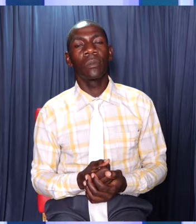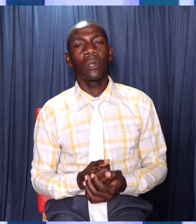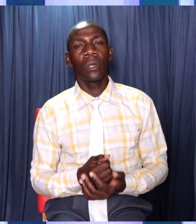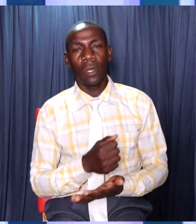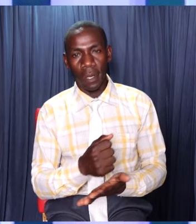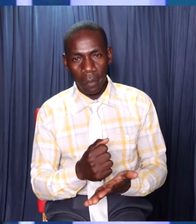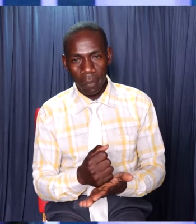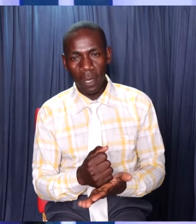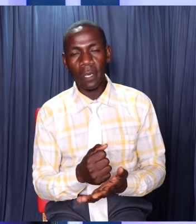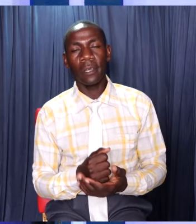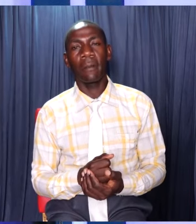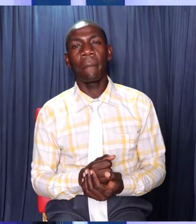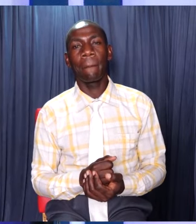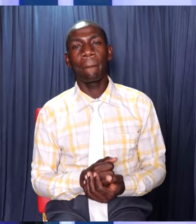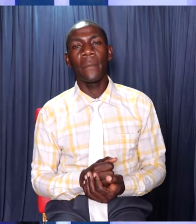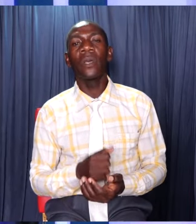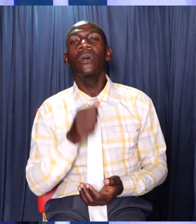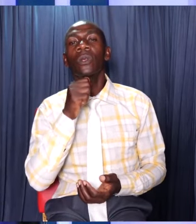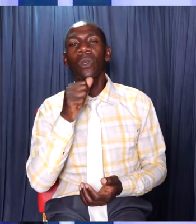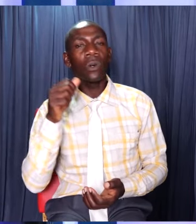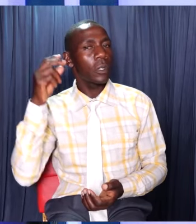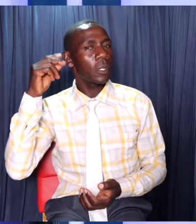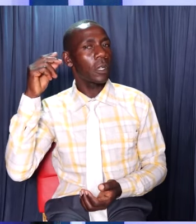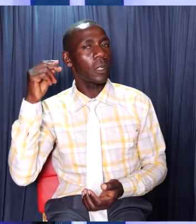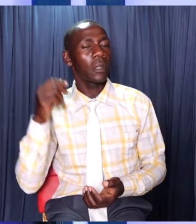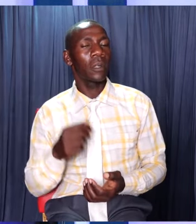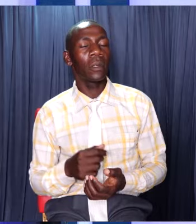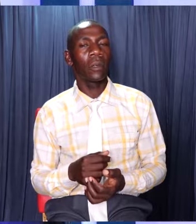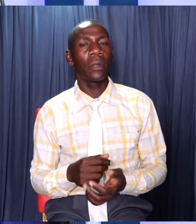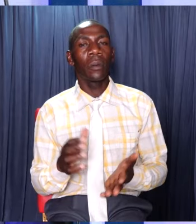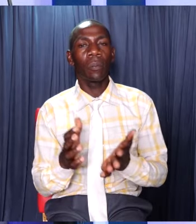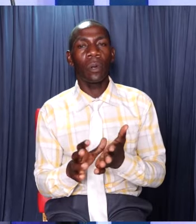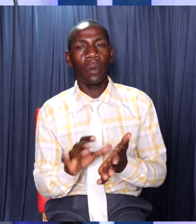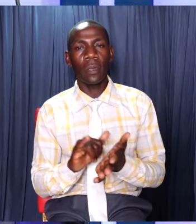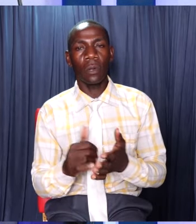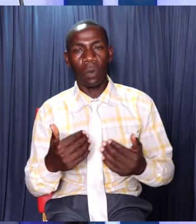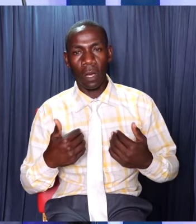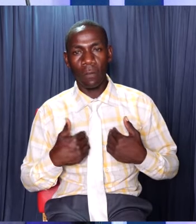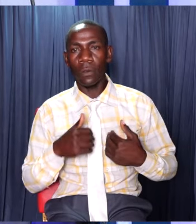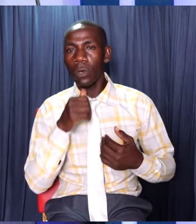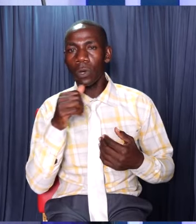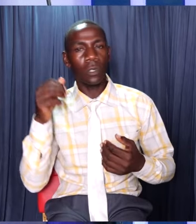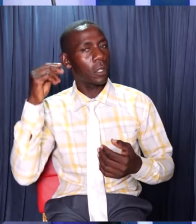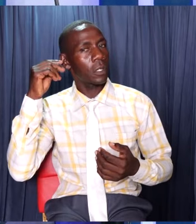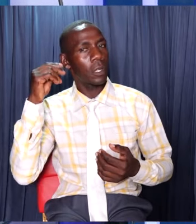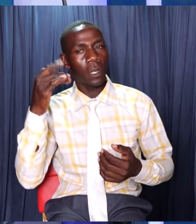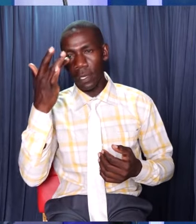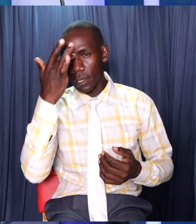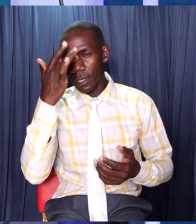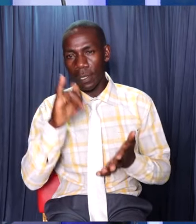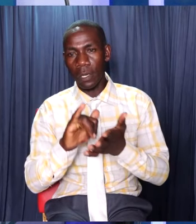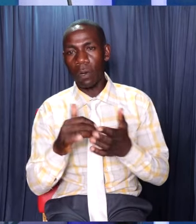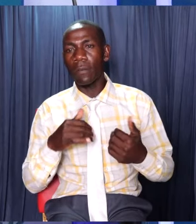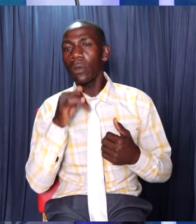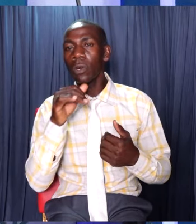Bwana Yesu asifiwe sana. Amen. Usikilizi. You no longer listen. Shida ulionayo usikilizi. The problem you have, you don't listen. Ugonjwa